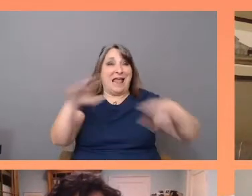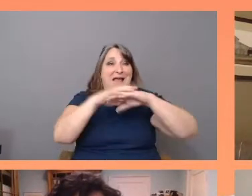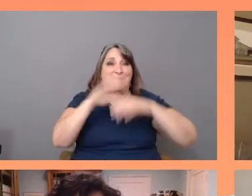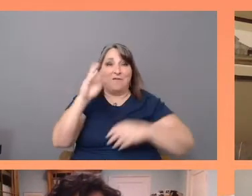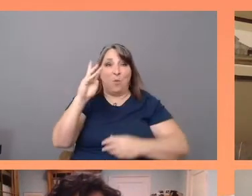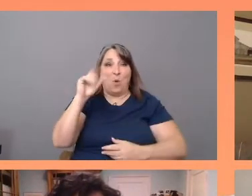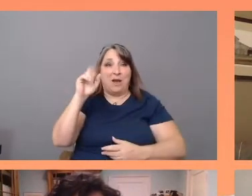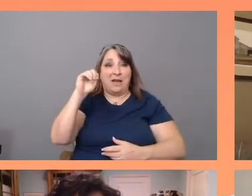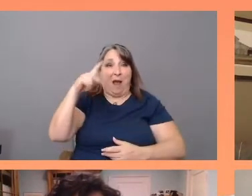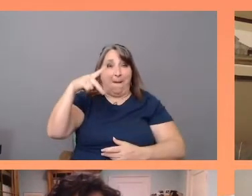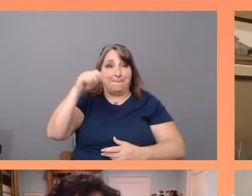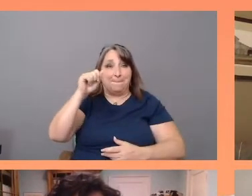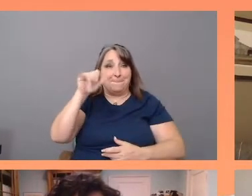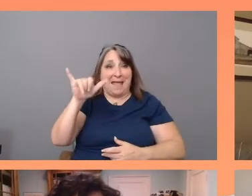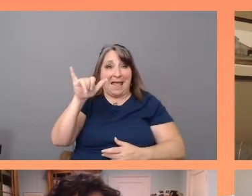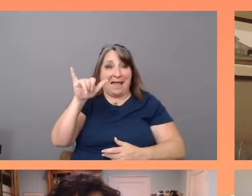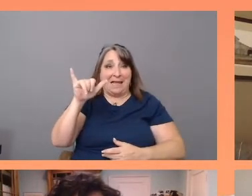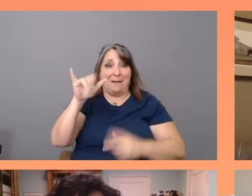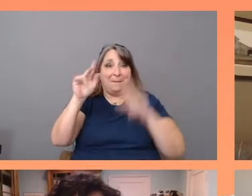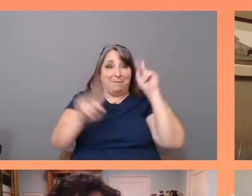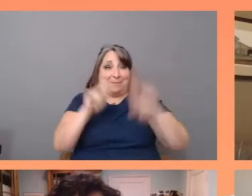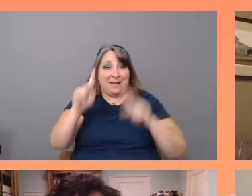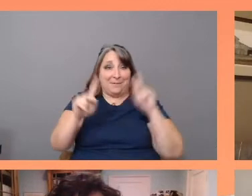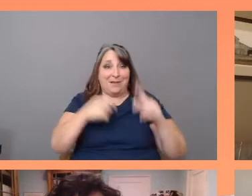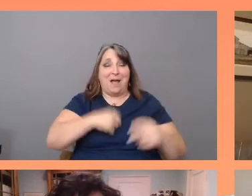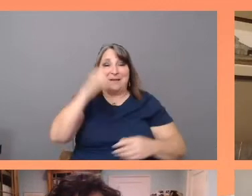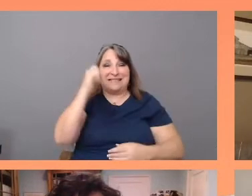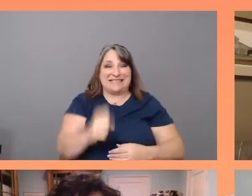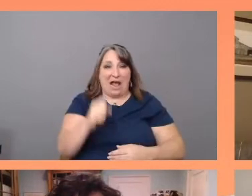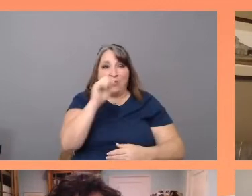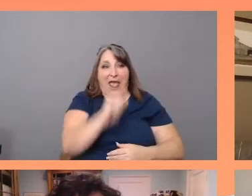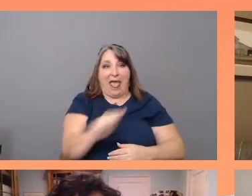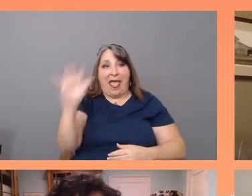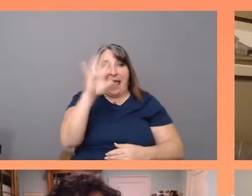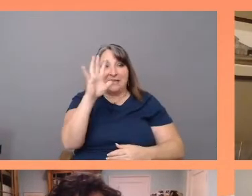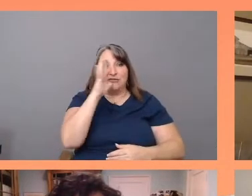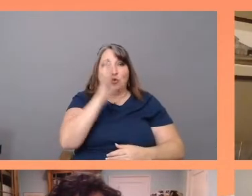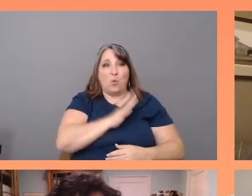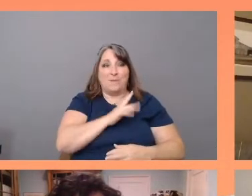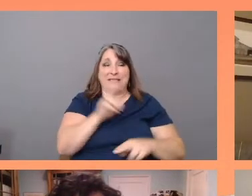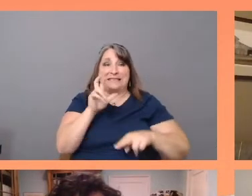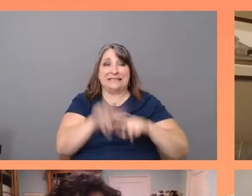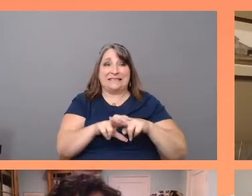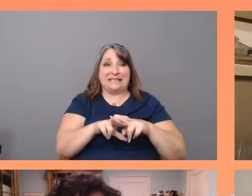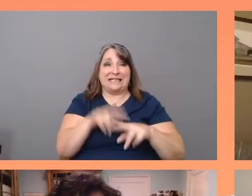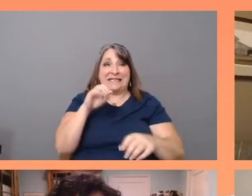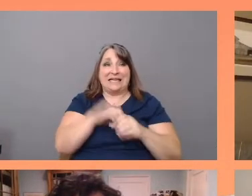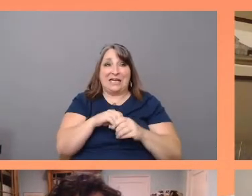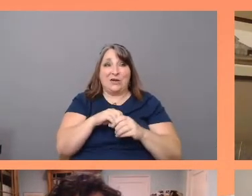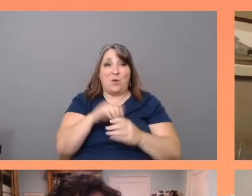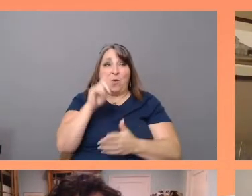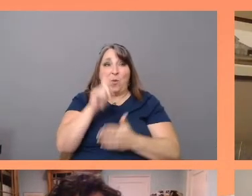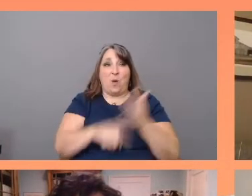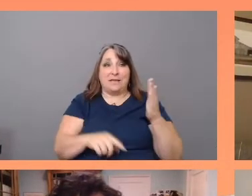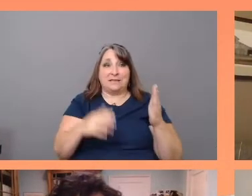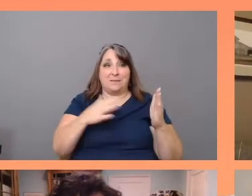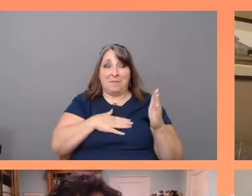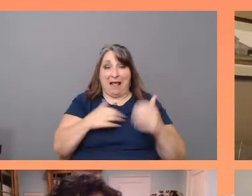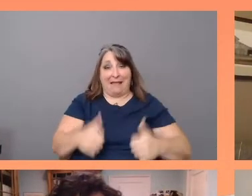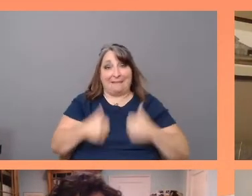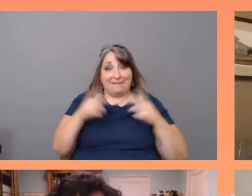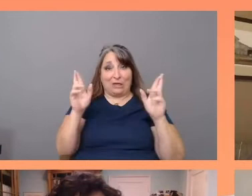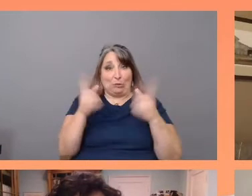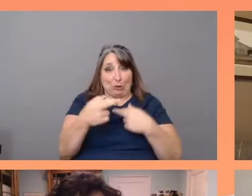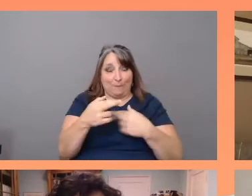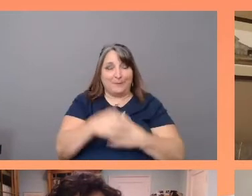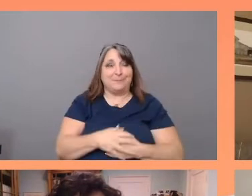and I am a South Asian woman sitting in what is my living room,